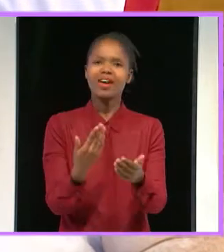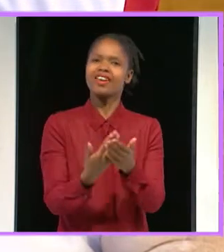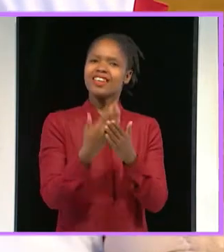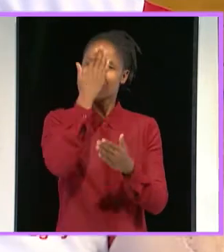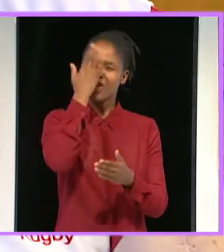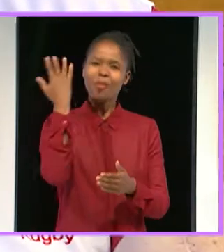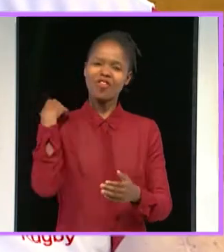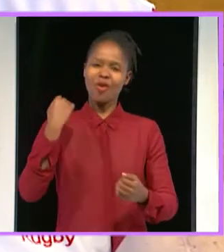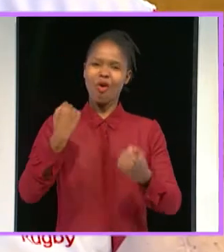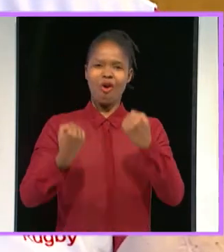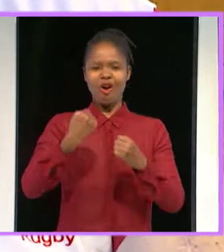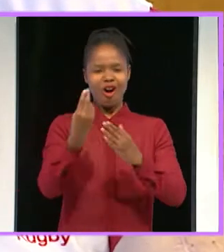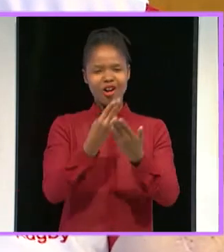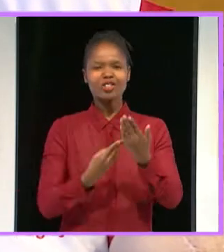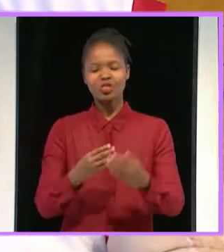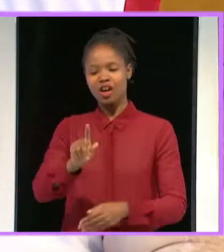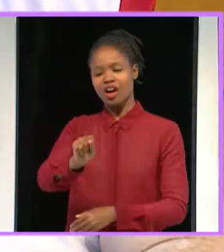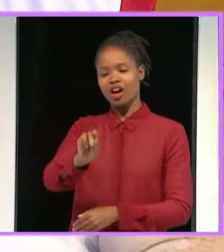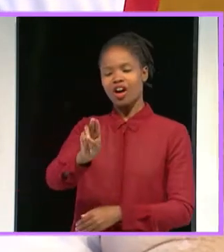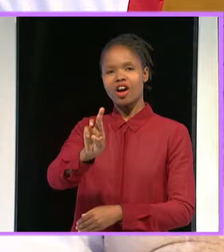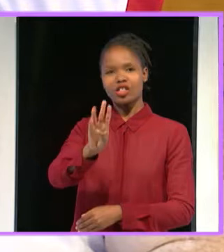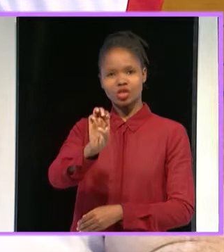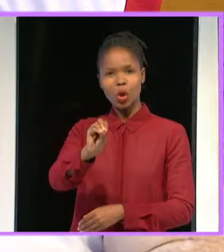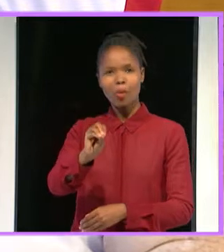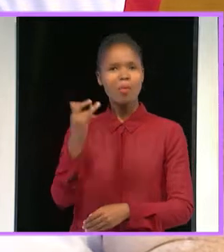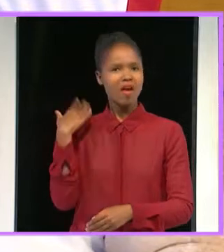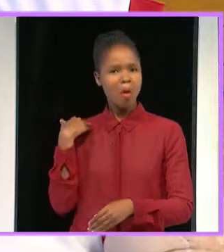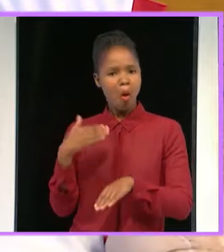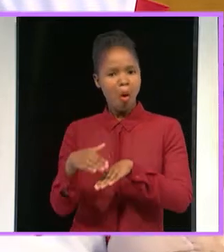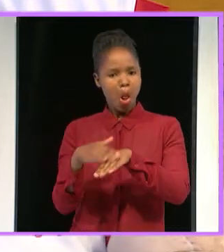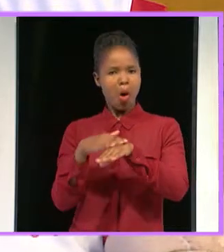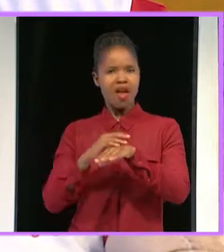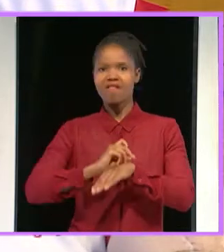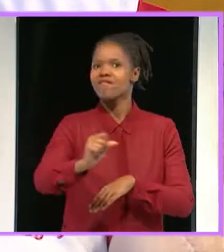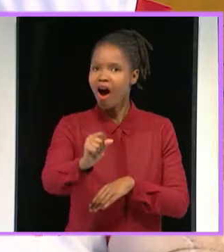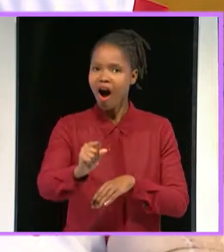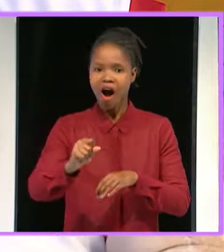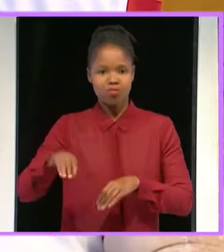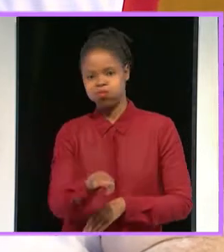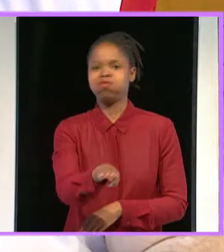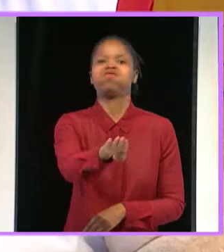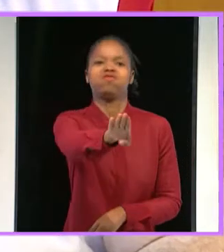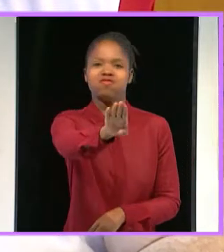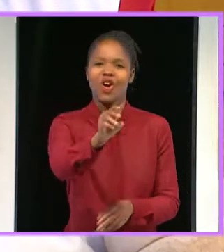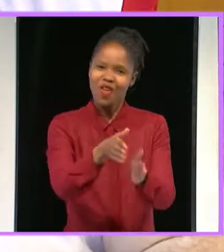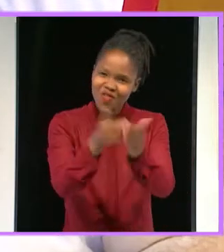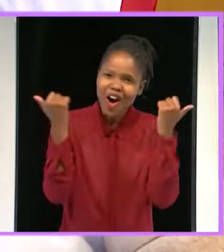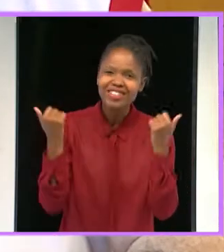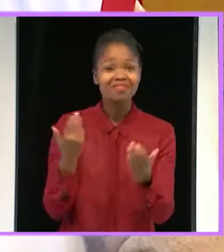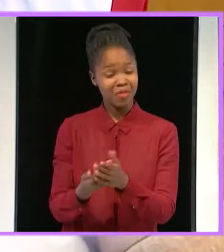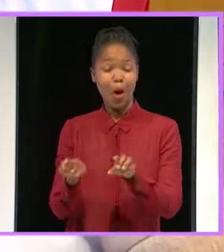Yeah. Hopefully one of these days I will be like that. You'll be like Turbo. Yeah, but nitros in and faster and